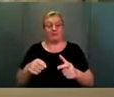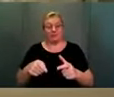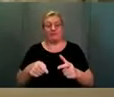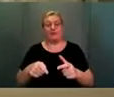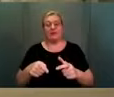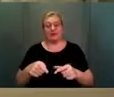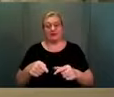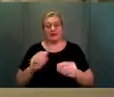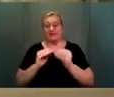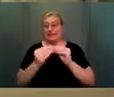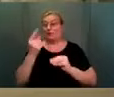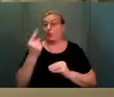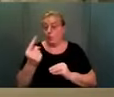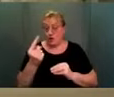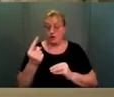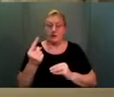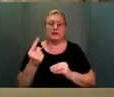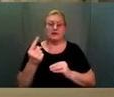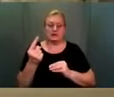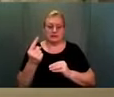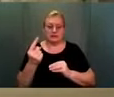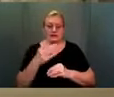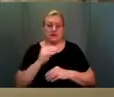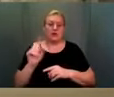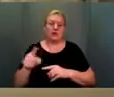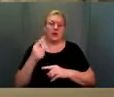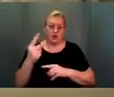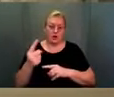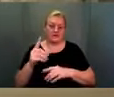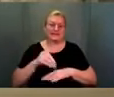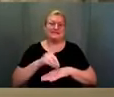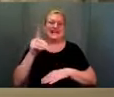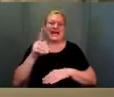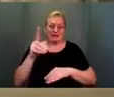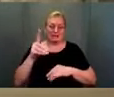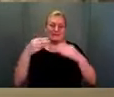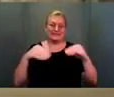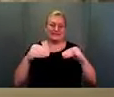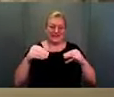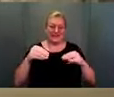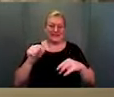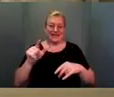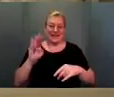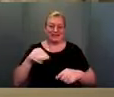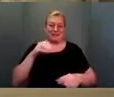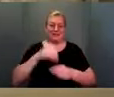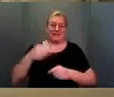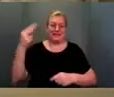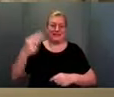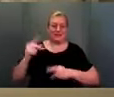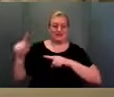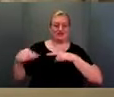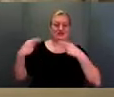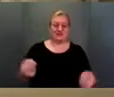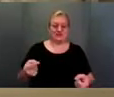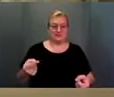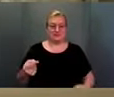the first and only number one dancehall album and the only diamond selling album in dancehall history to date.